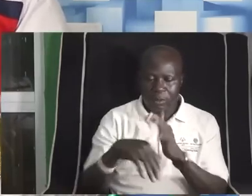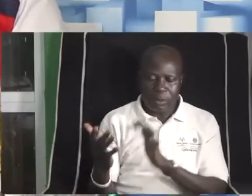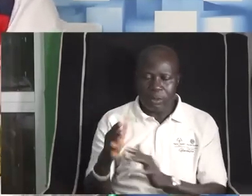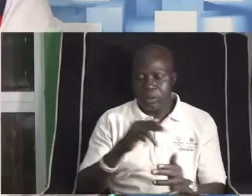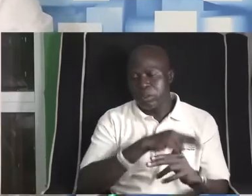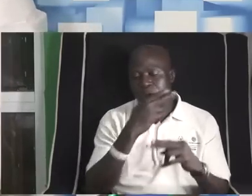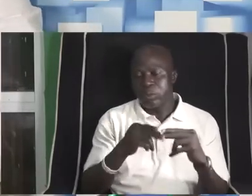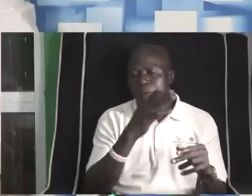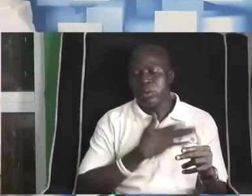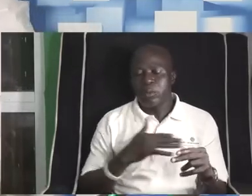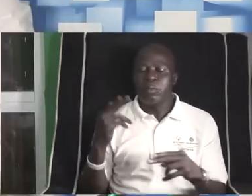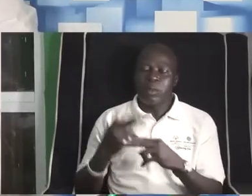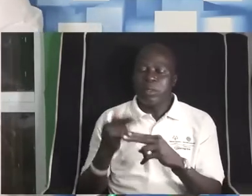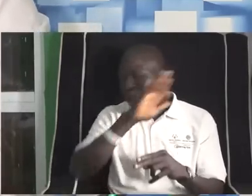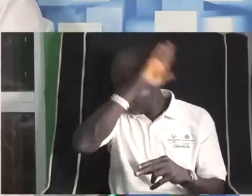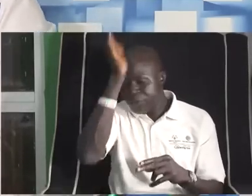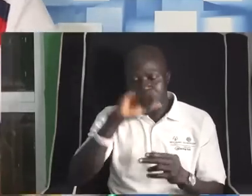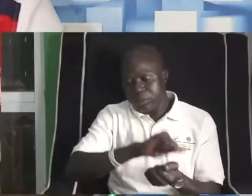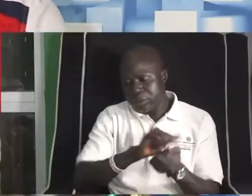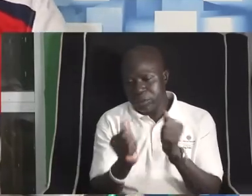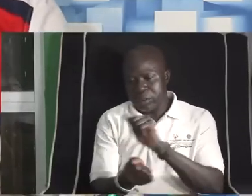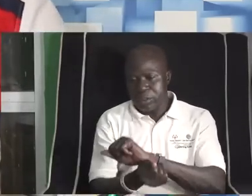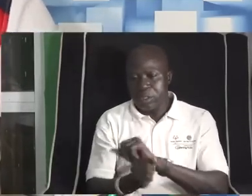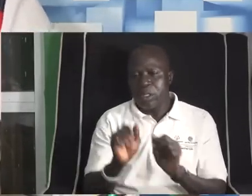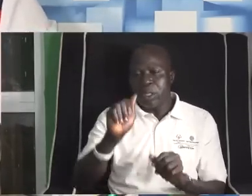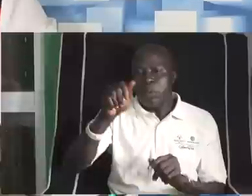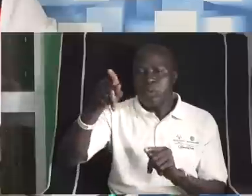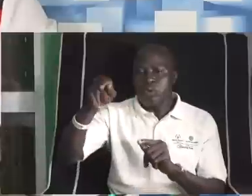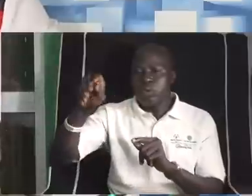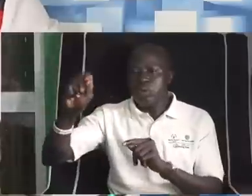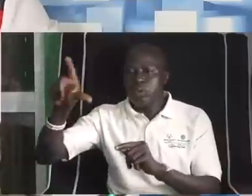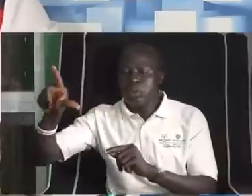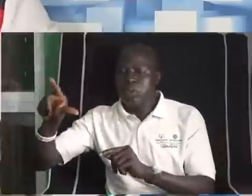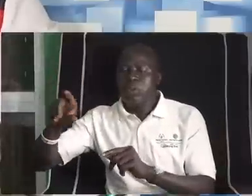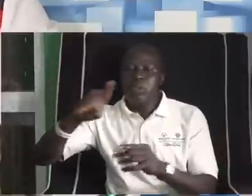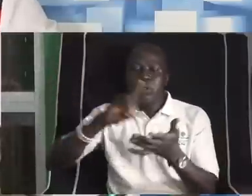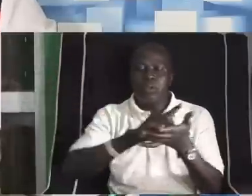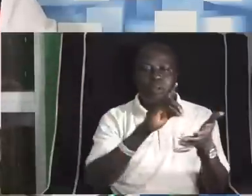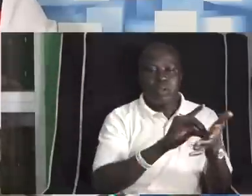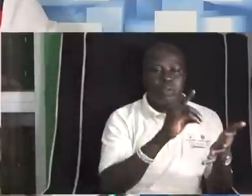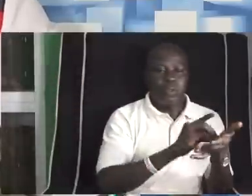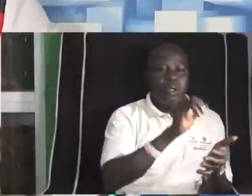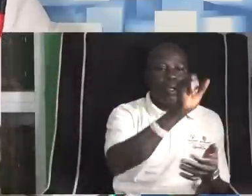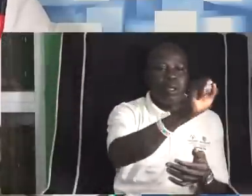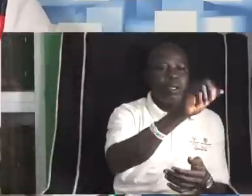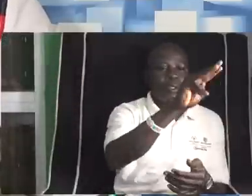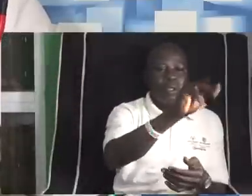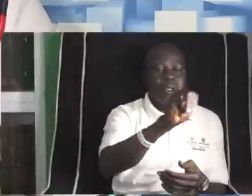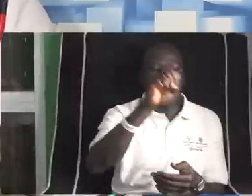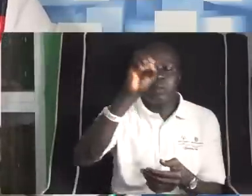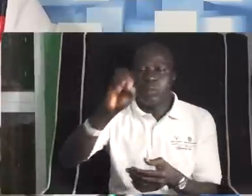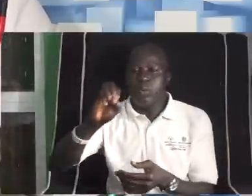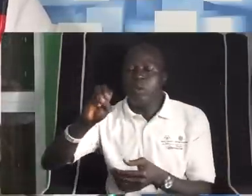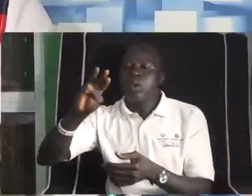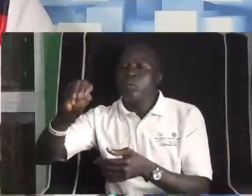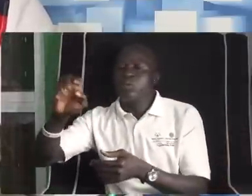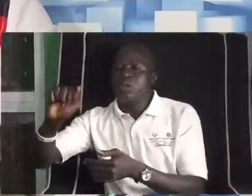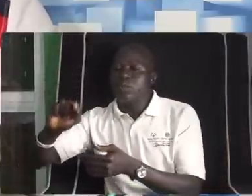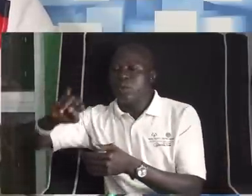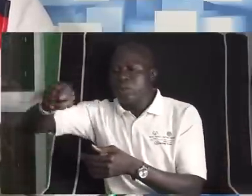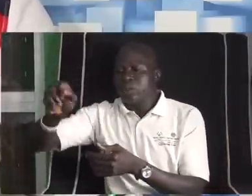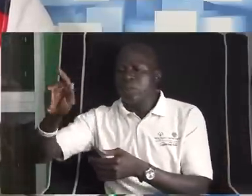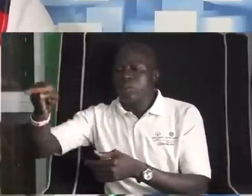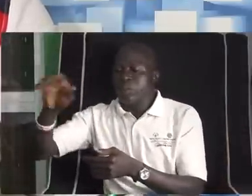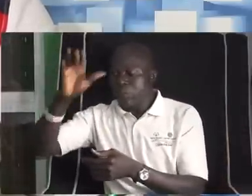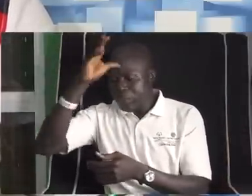Jesus name my lord o come you jipa my name never change he's telling you he's a pastor doctor SMO Mustafa JP baba